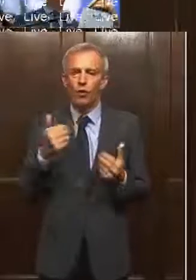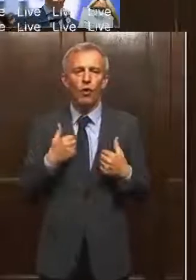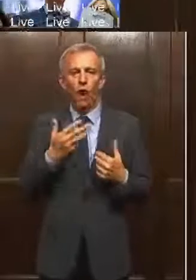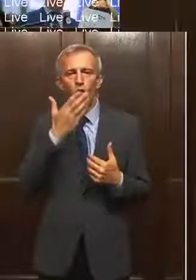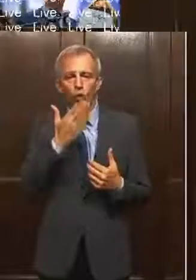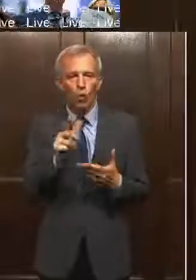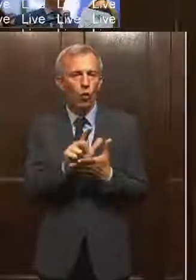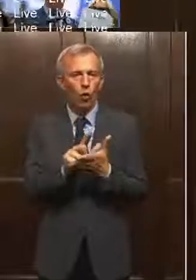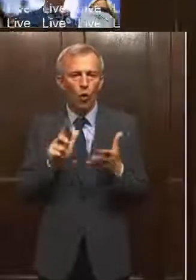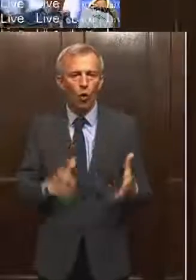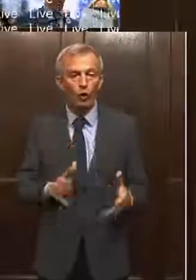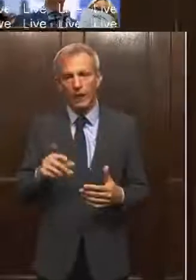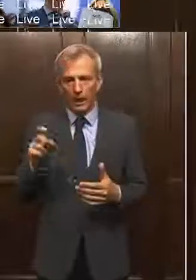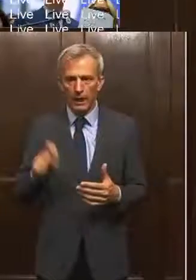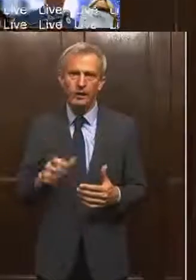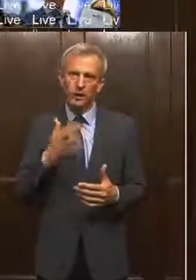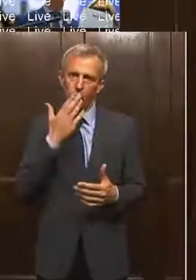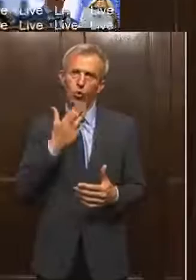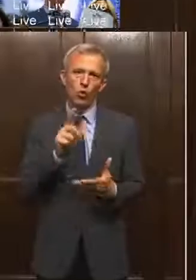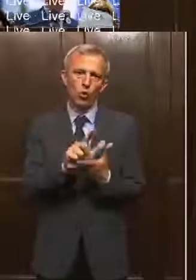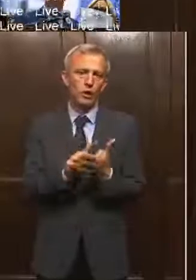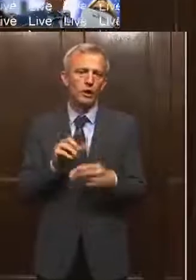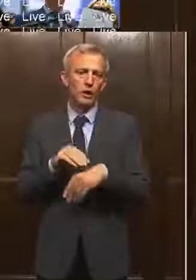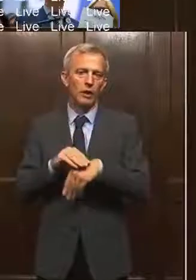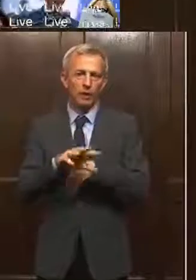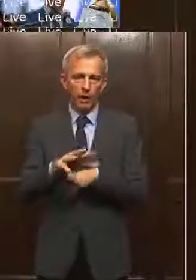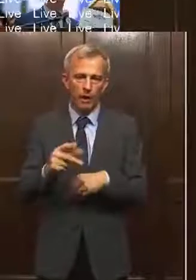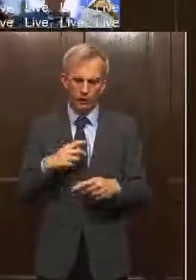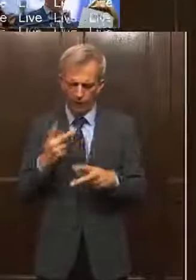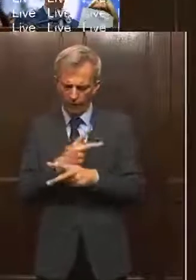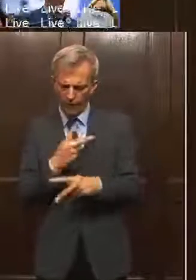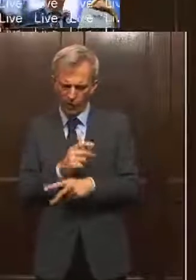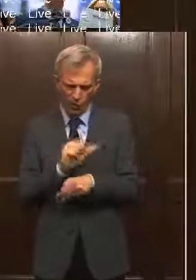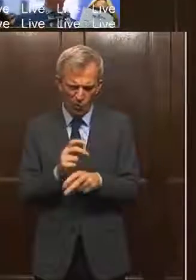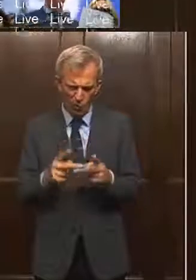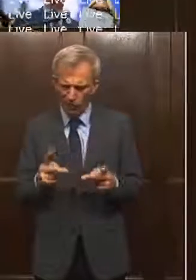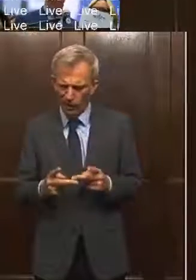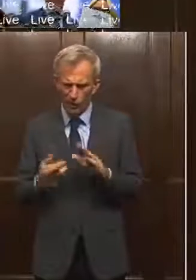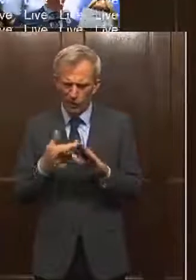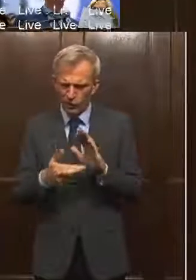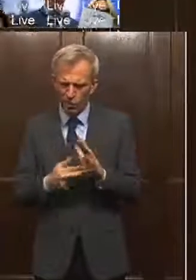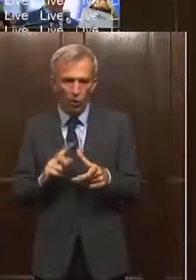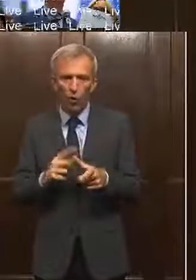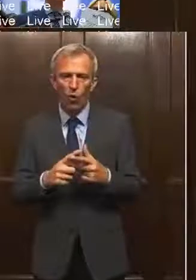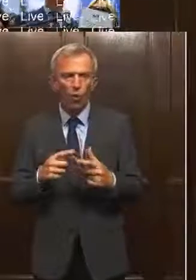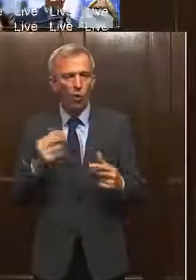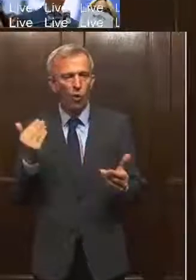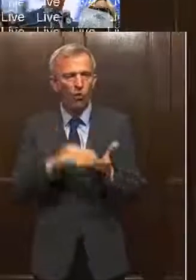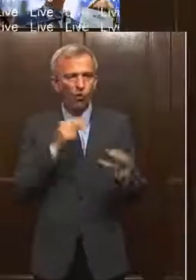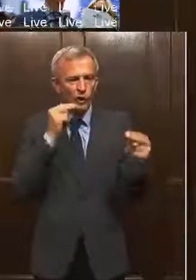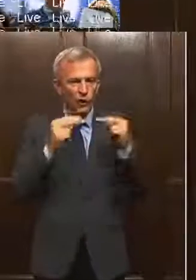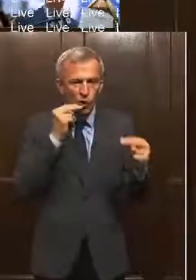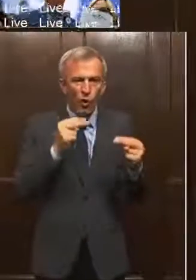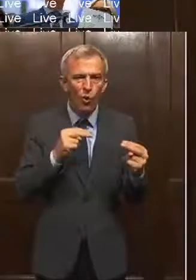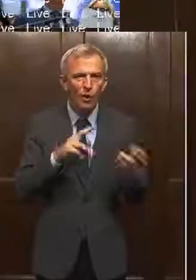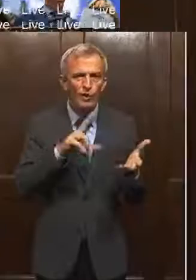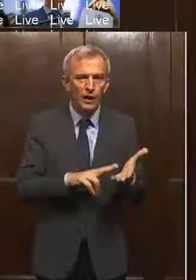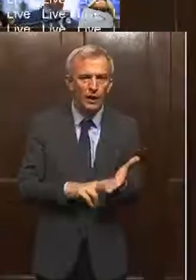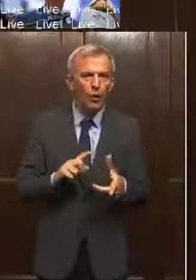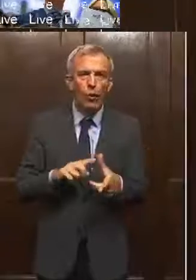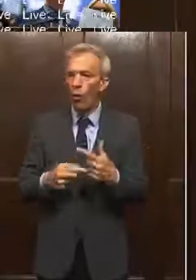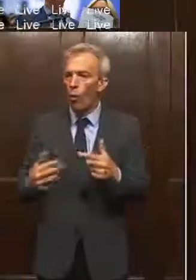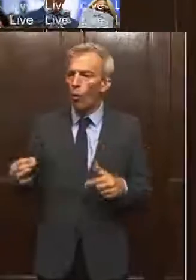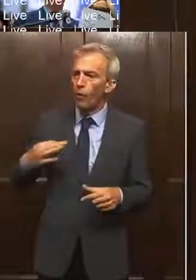legal advice to navigate new workplace rules or to renegotiate commercial leases, to apply for government loans